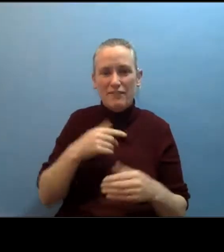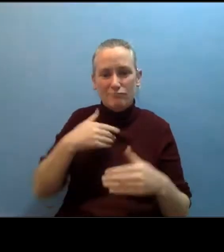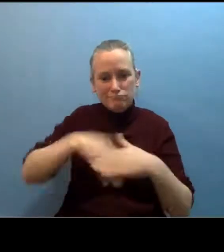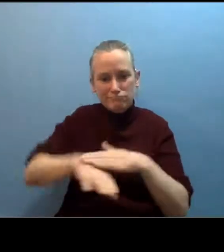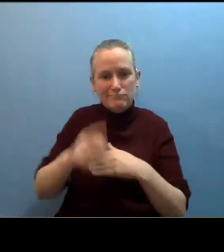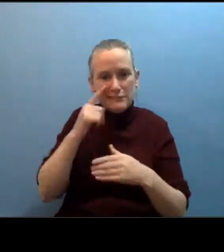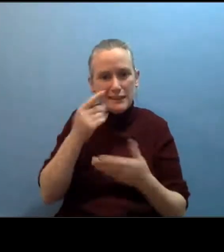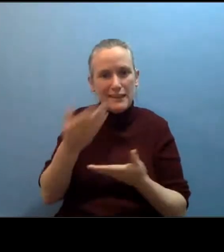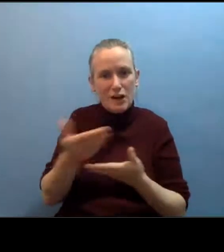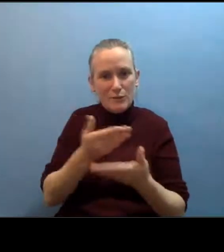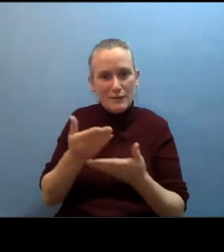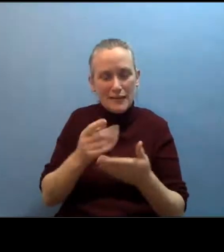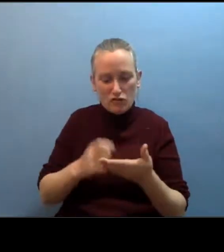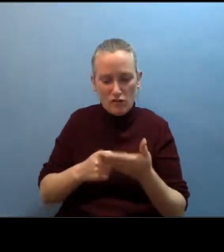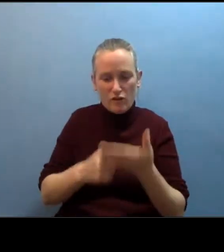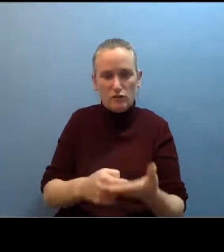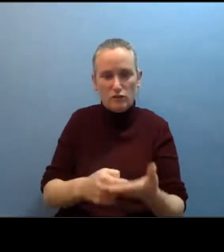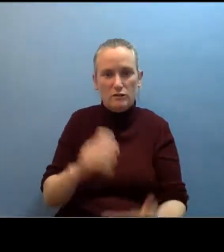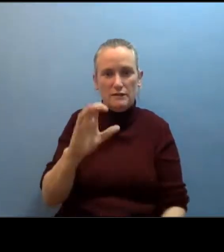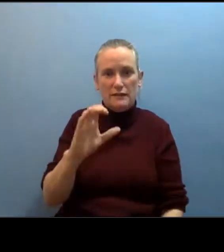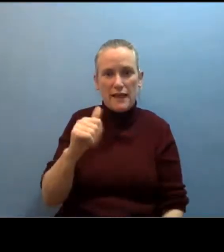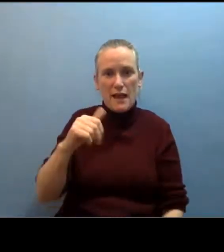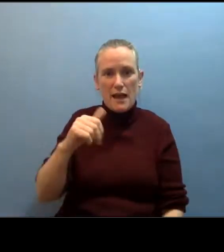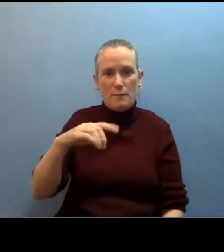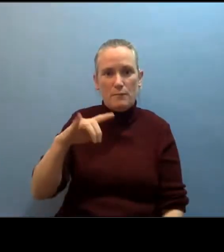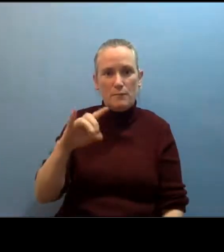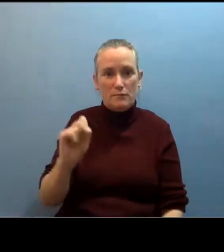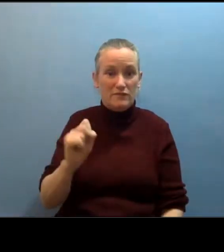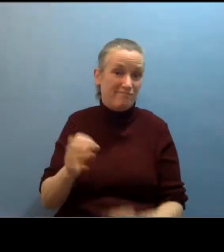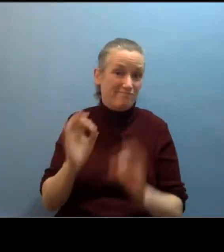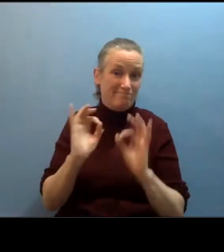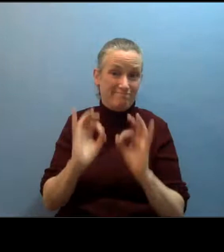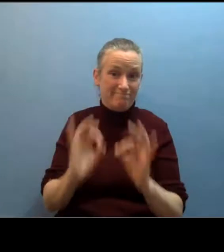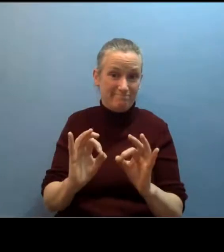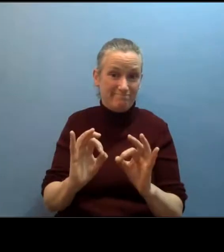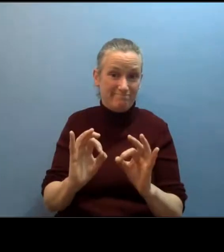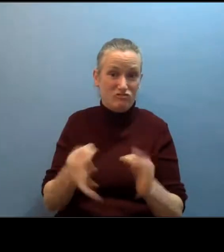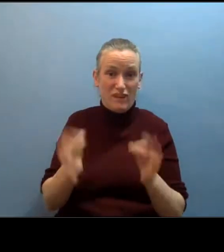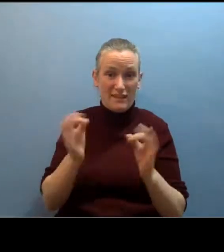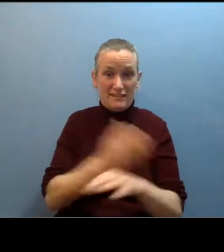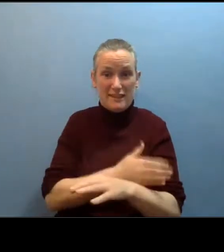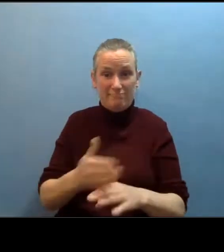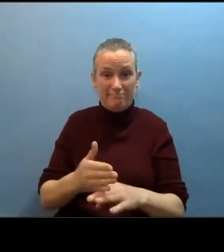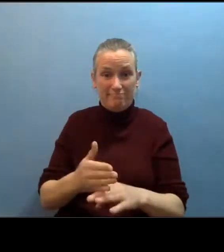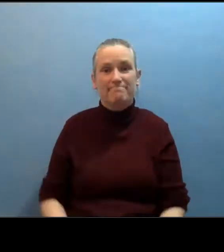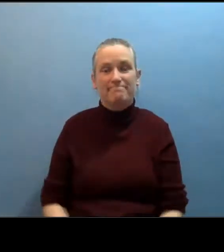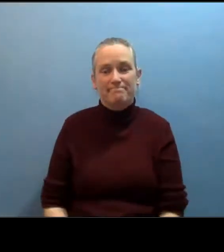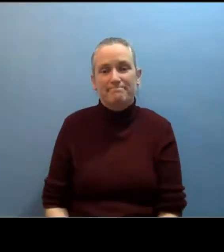refer to CAMHS, that's a really fantastic place to start.